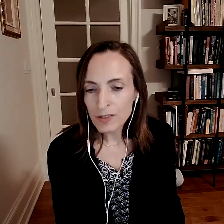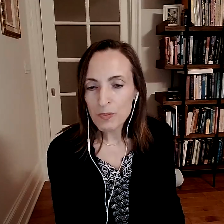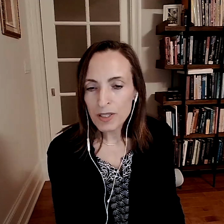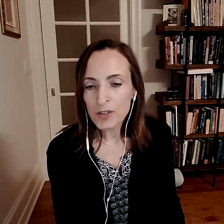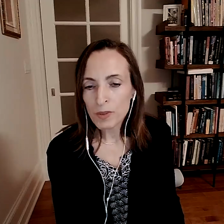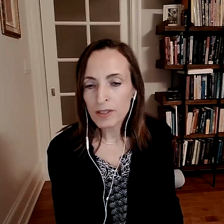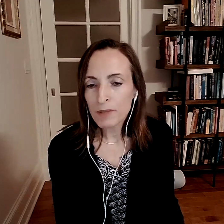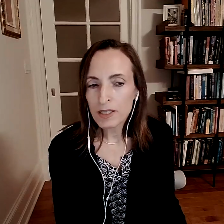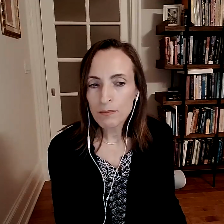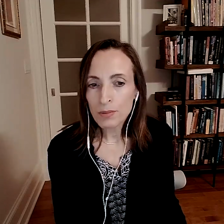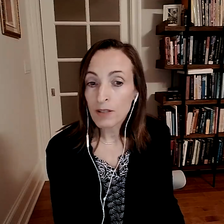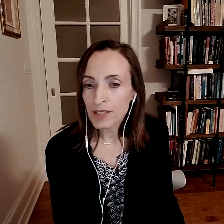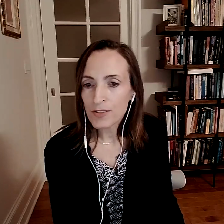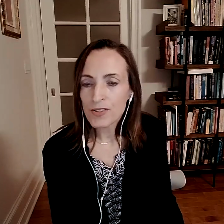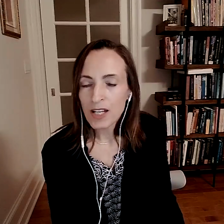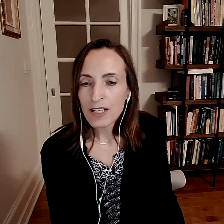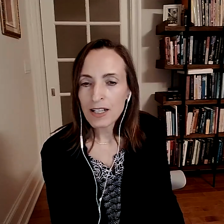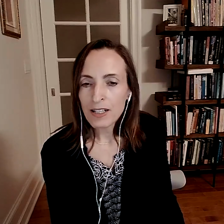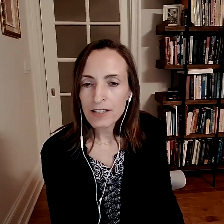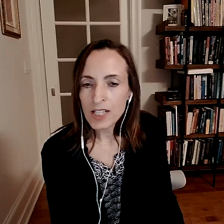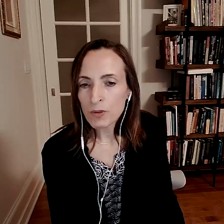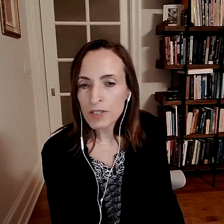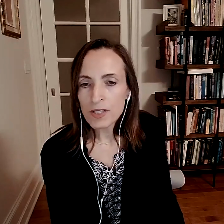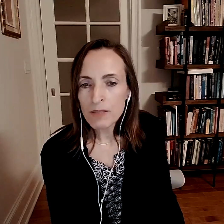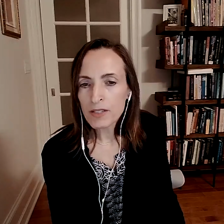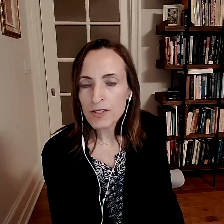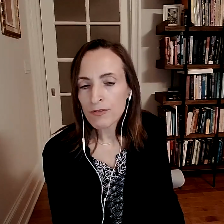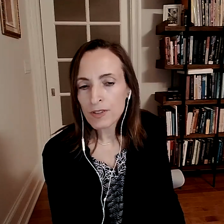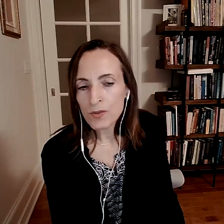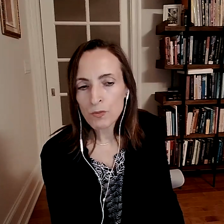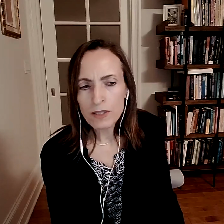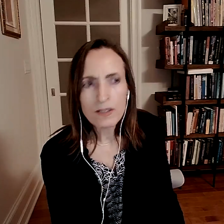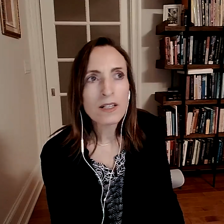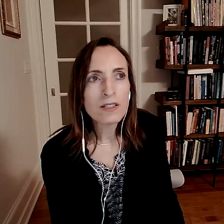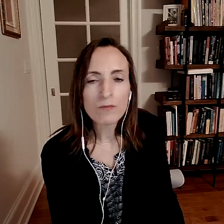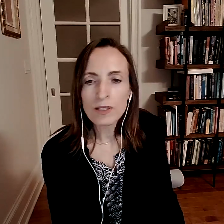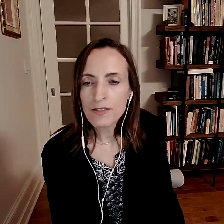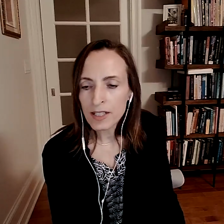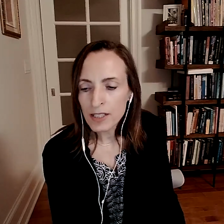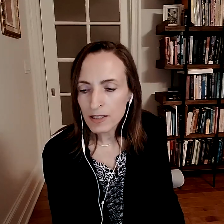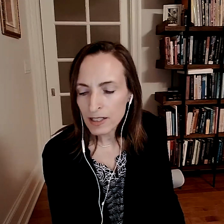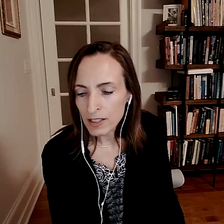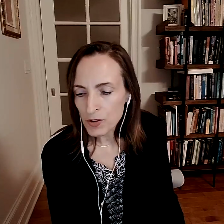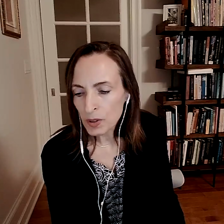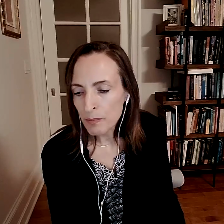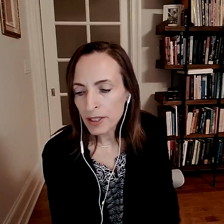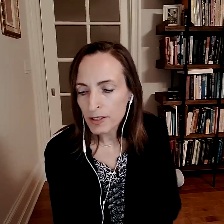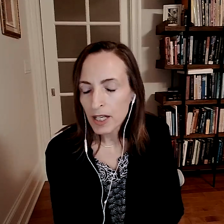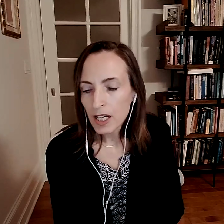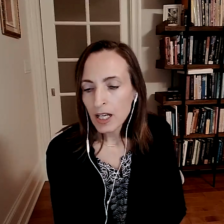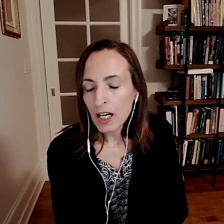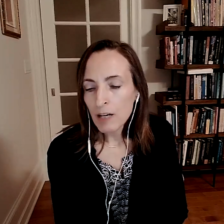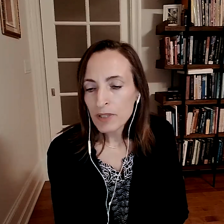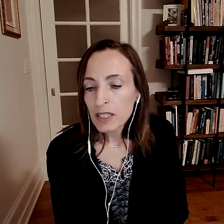L1 English speakers when they're rating prominence. And that's where we see the biggest difference. In one study, I also